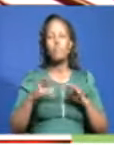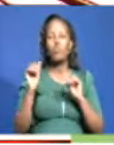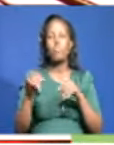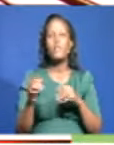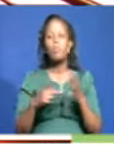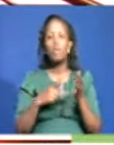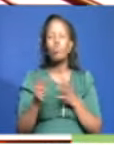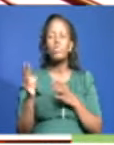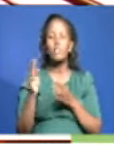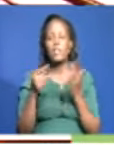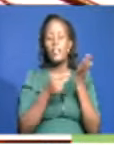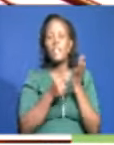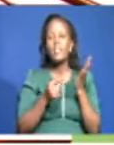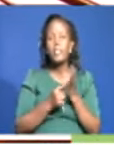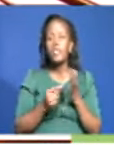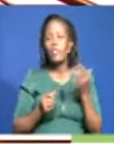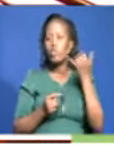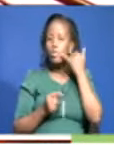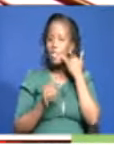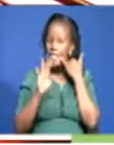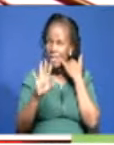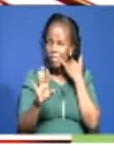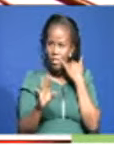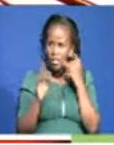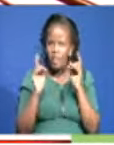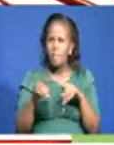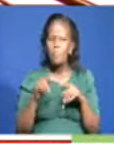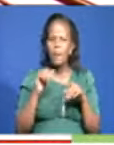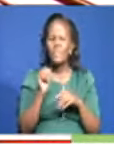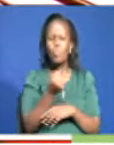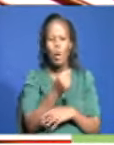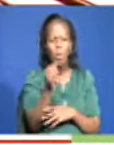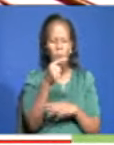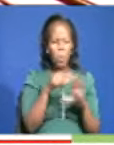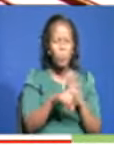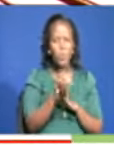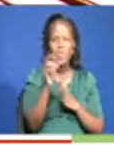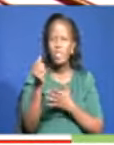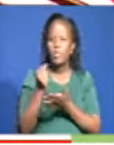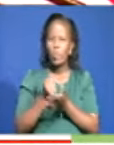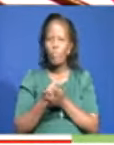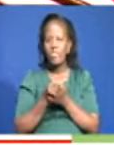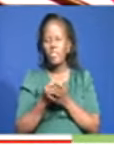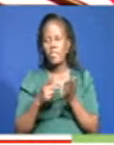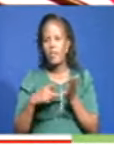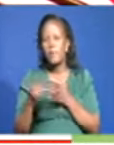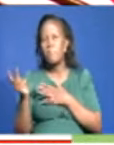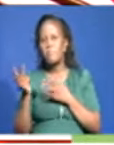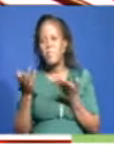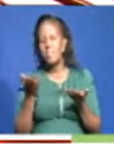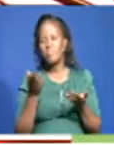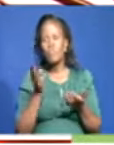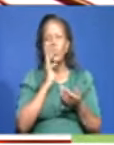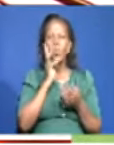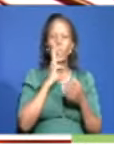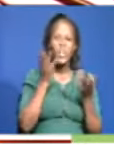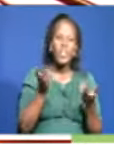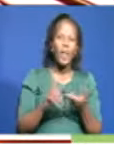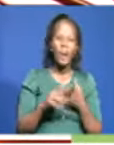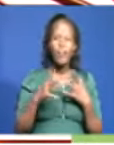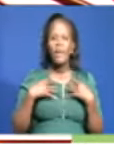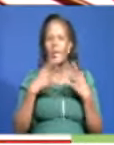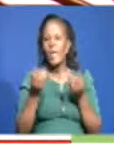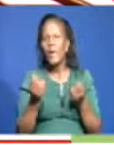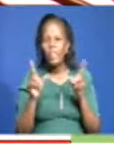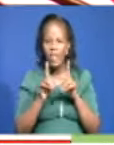not have to go through around our offices trying to comply on paying of fire license, I don't know, water, health. From